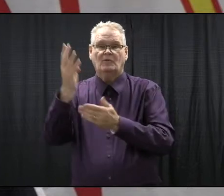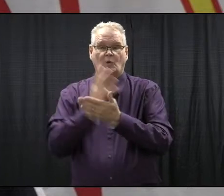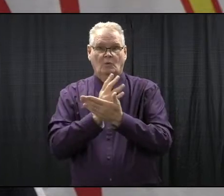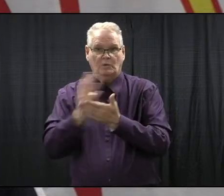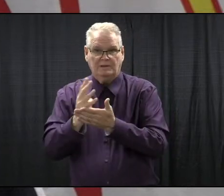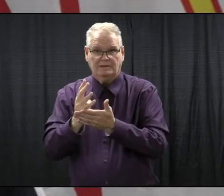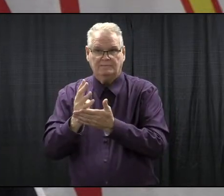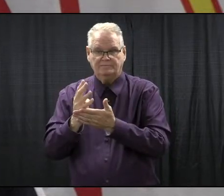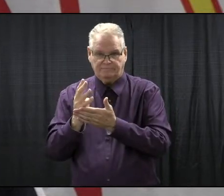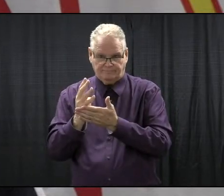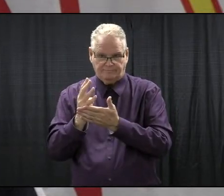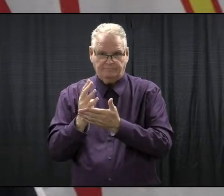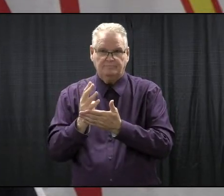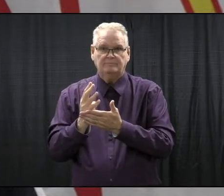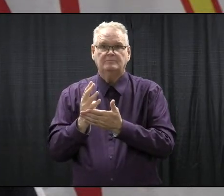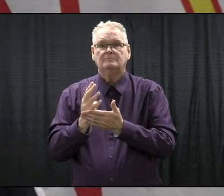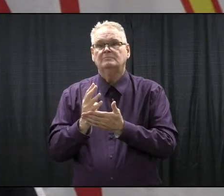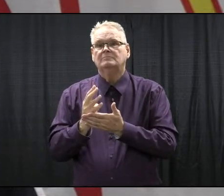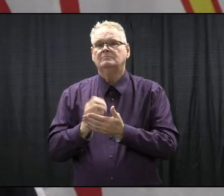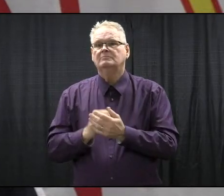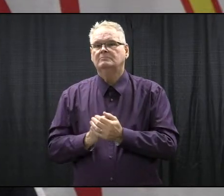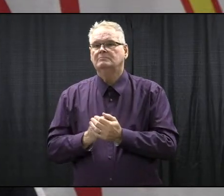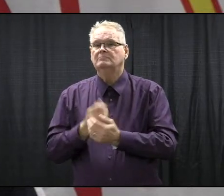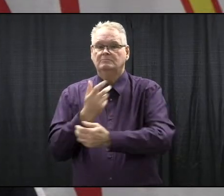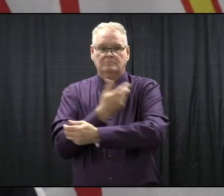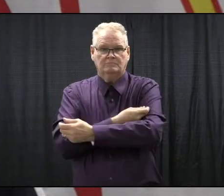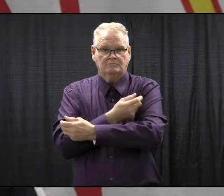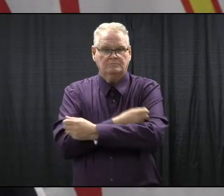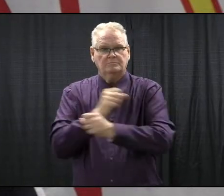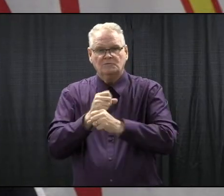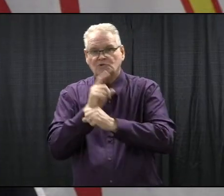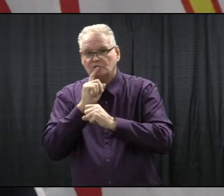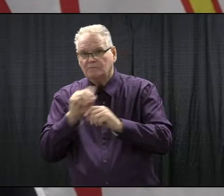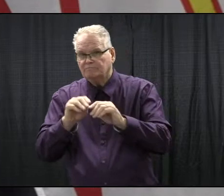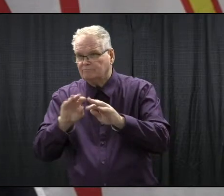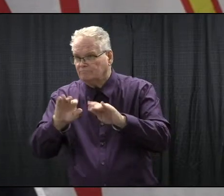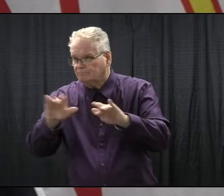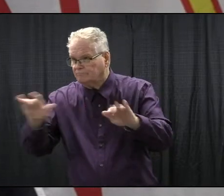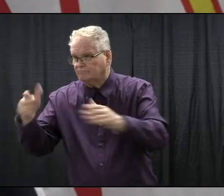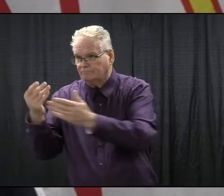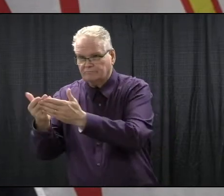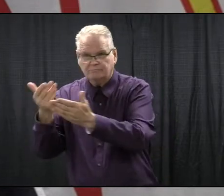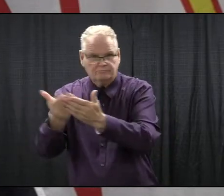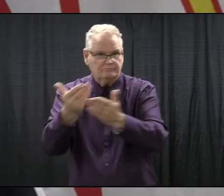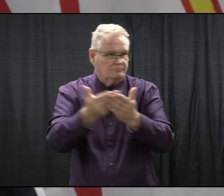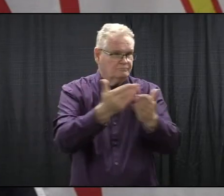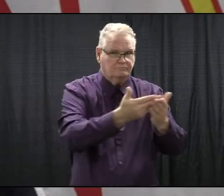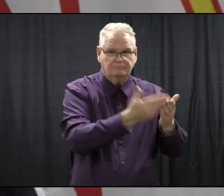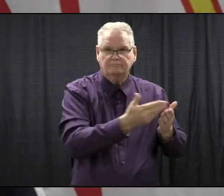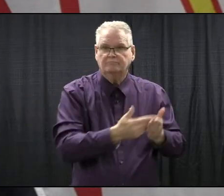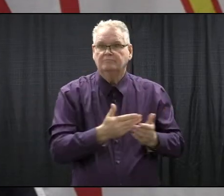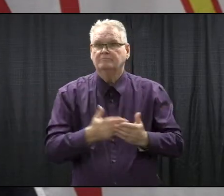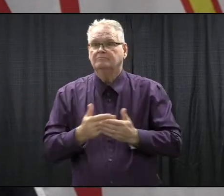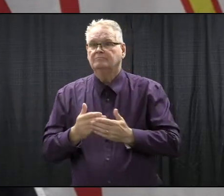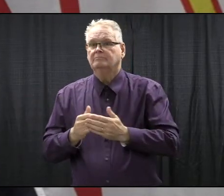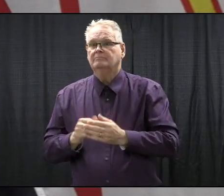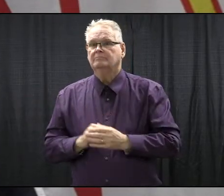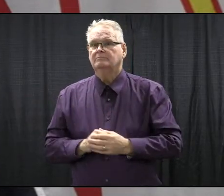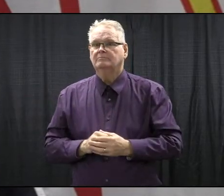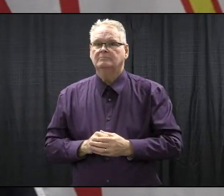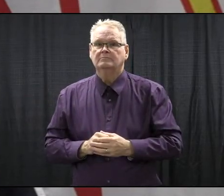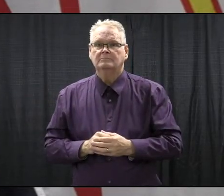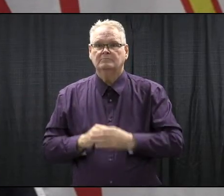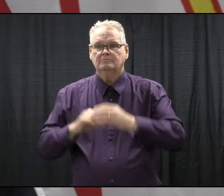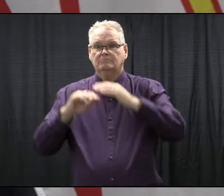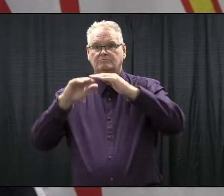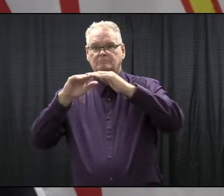and vaccination rates. Canada is reporting less than 400 cases daily. Provincially, we have not seen